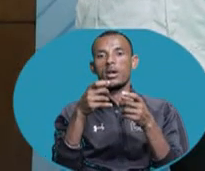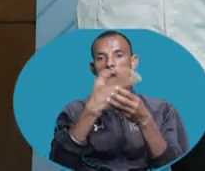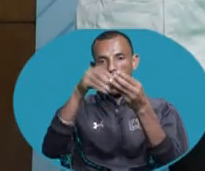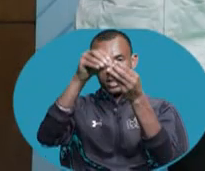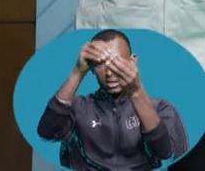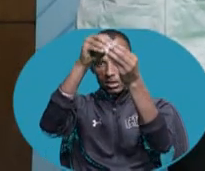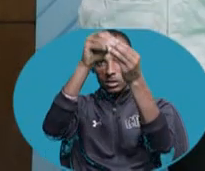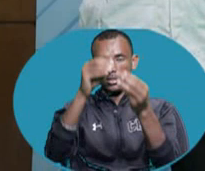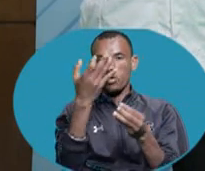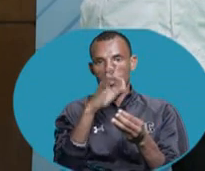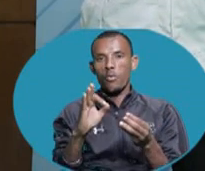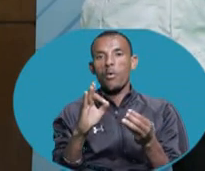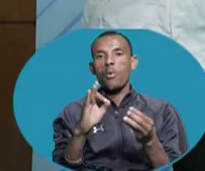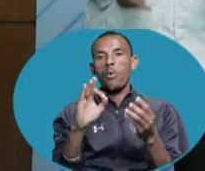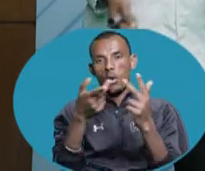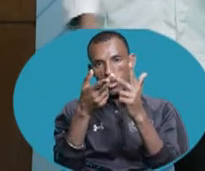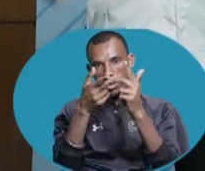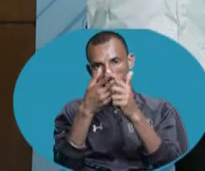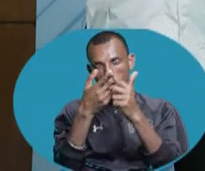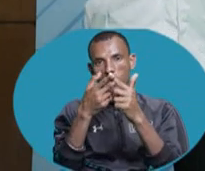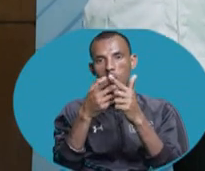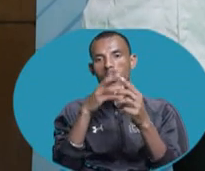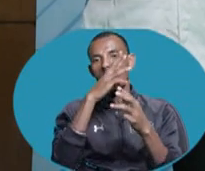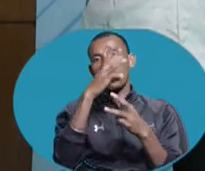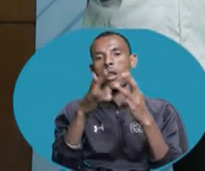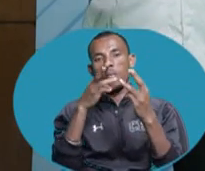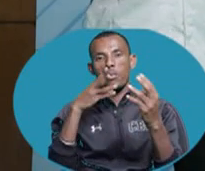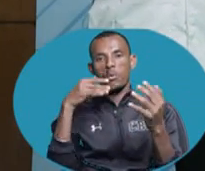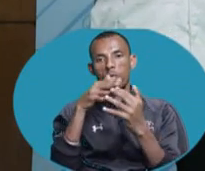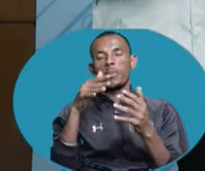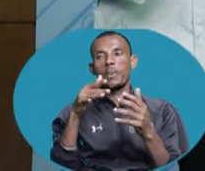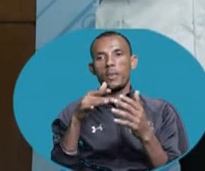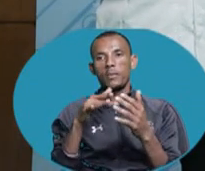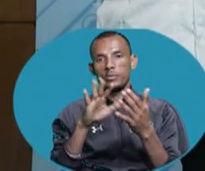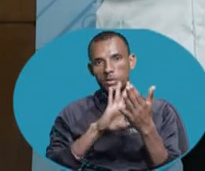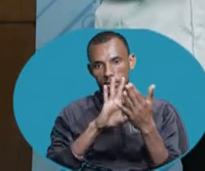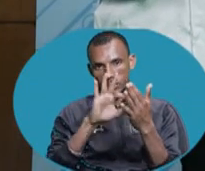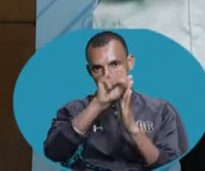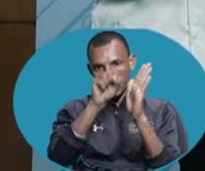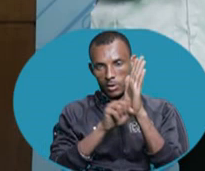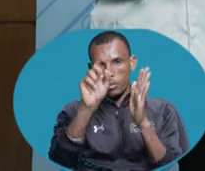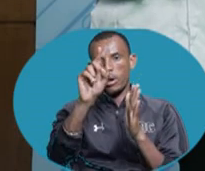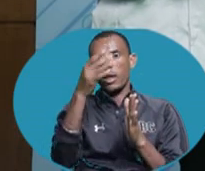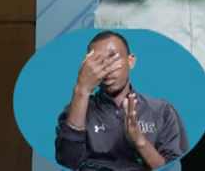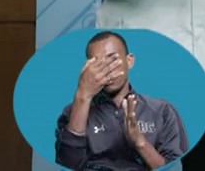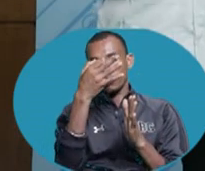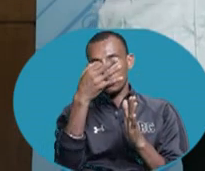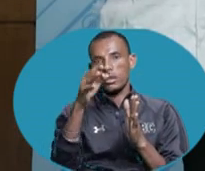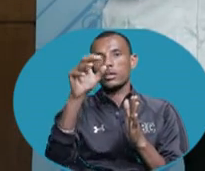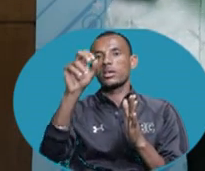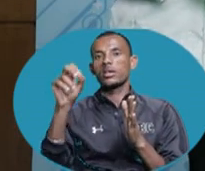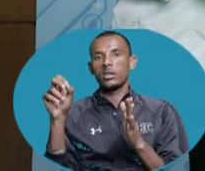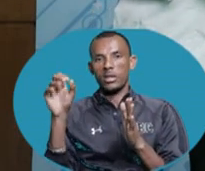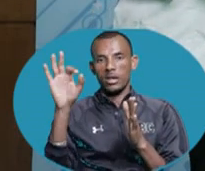the outbreak of Second World War. September 1, 1939, the rise of or the